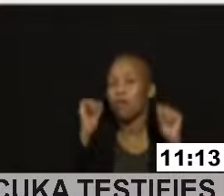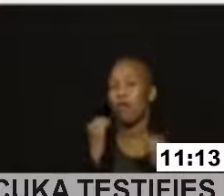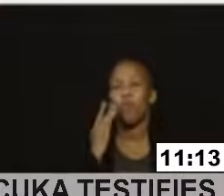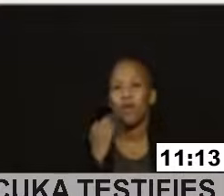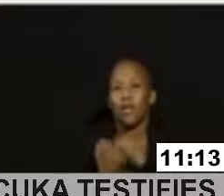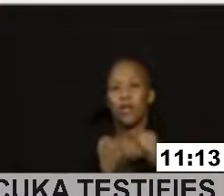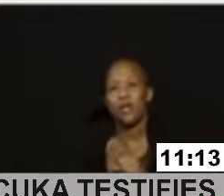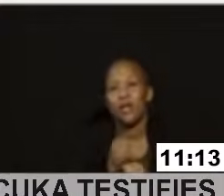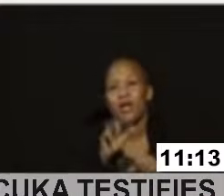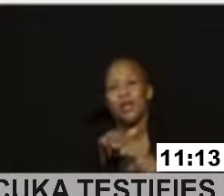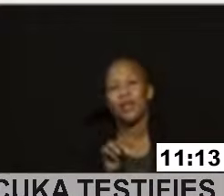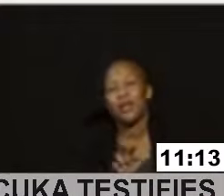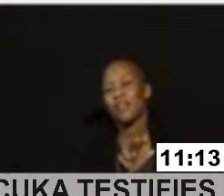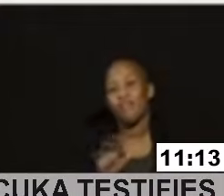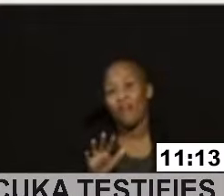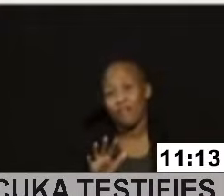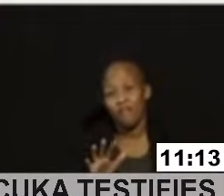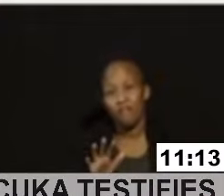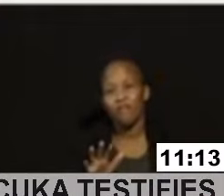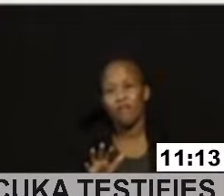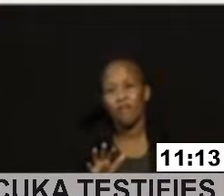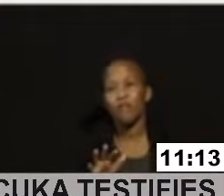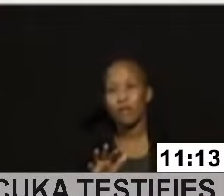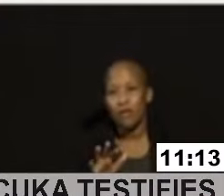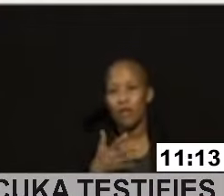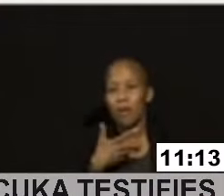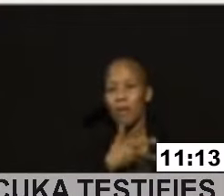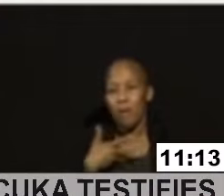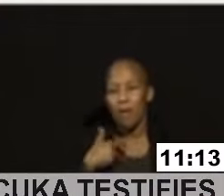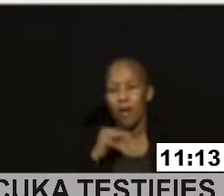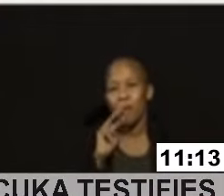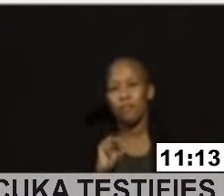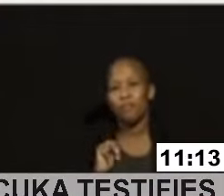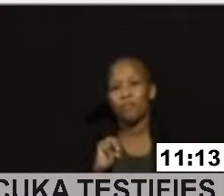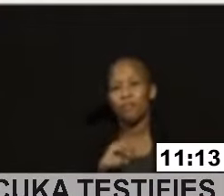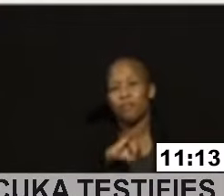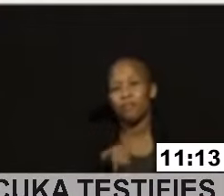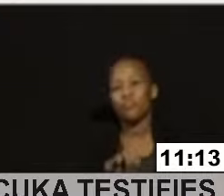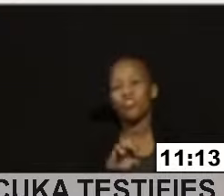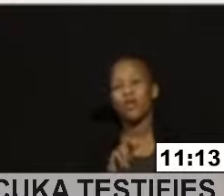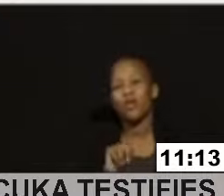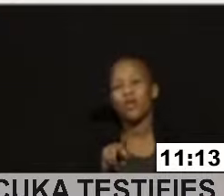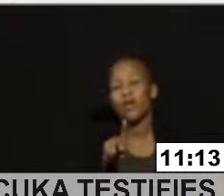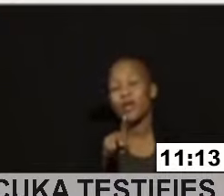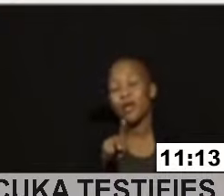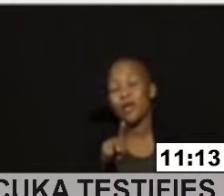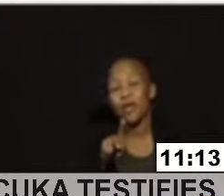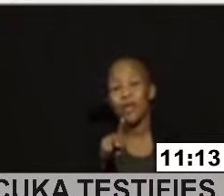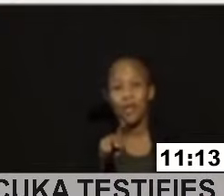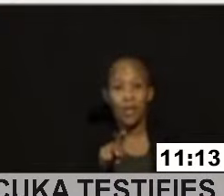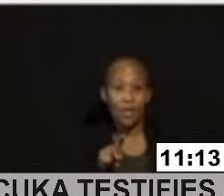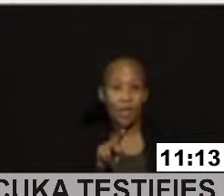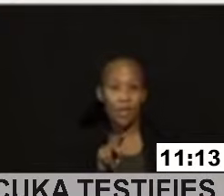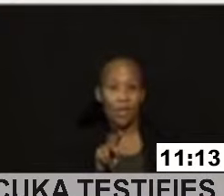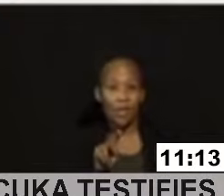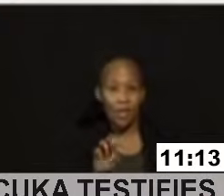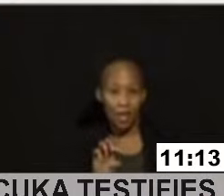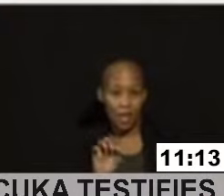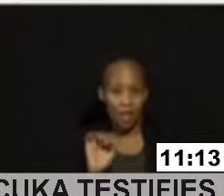1985, I was visited by Mrs. Mxenge, who was then running the firm, together with my